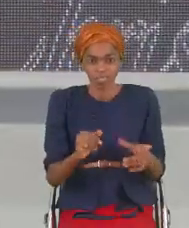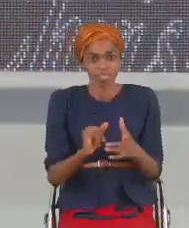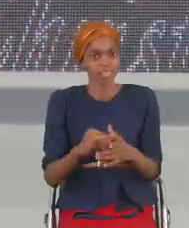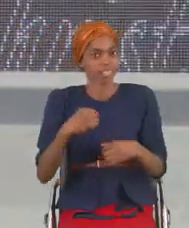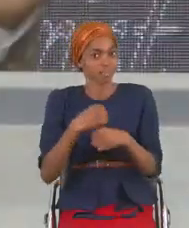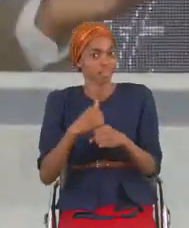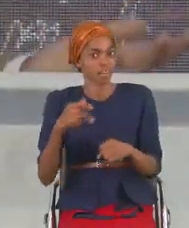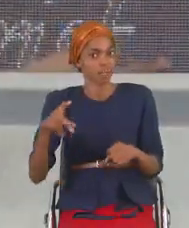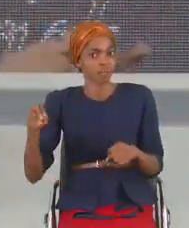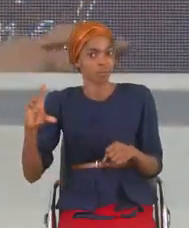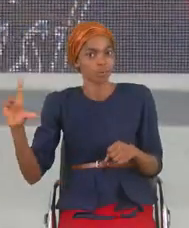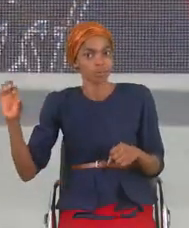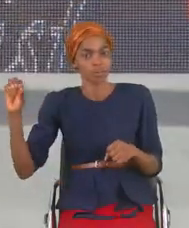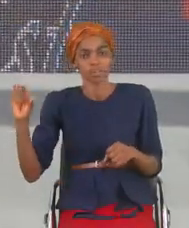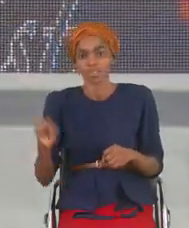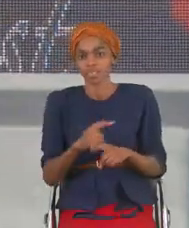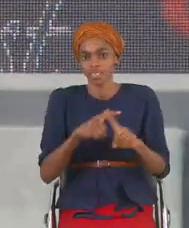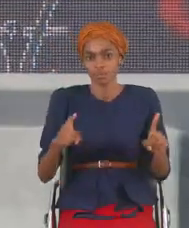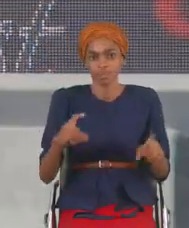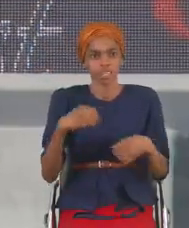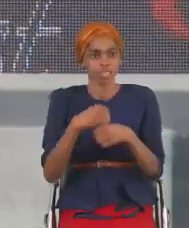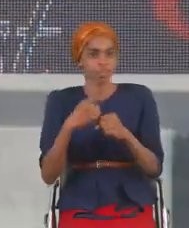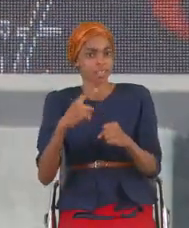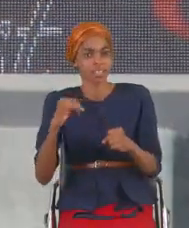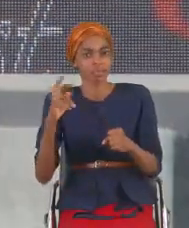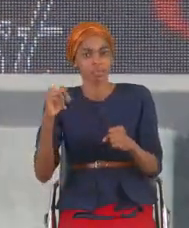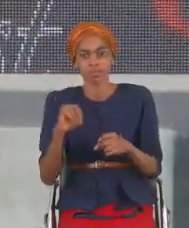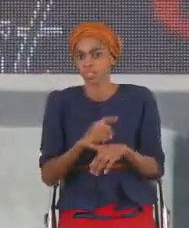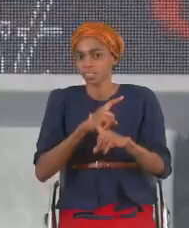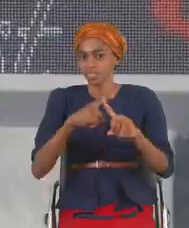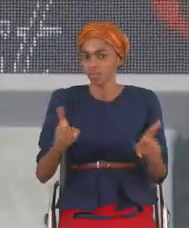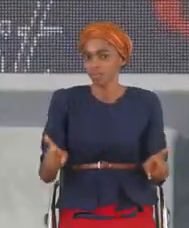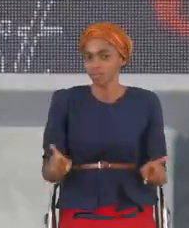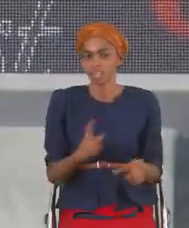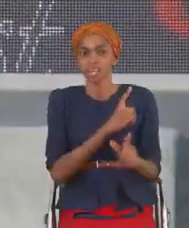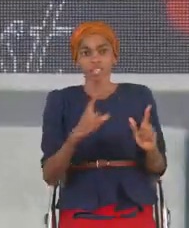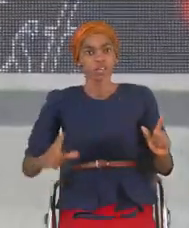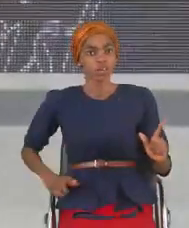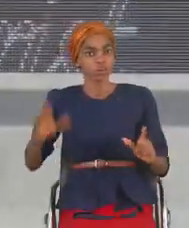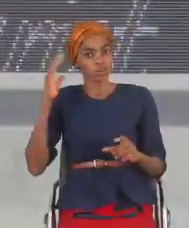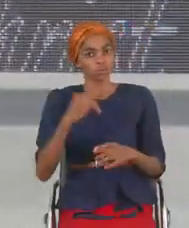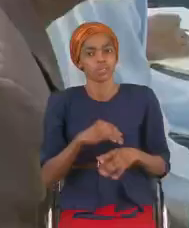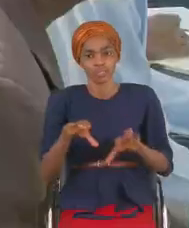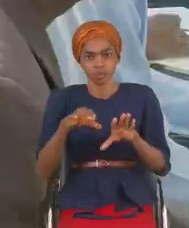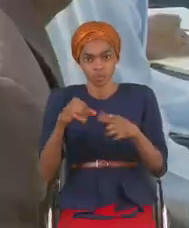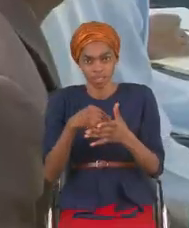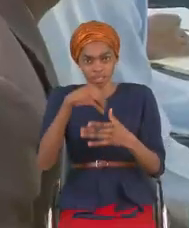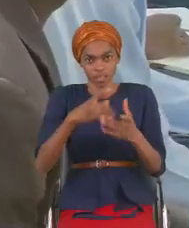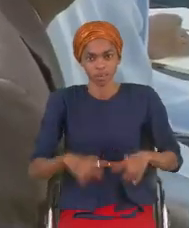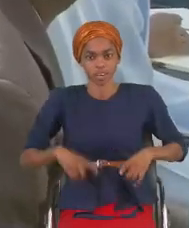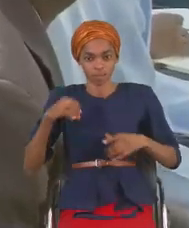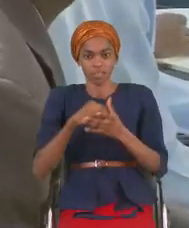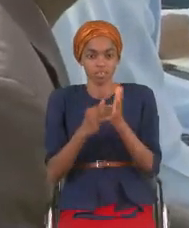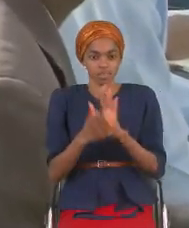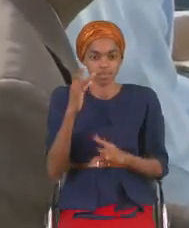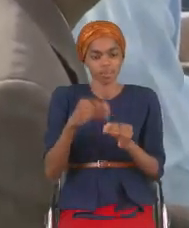different that made timothy different distinguished difference the lord will accomplish in your life